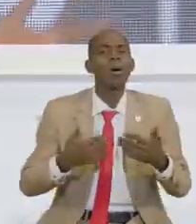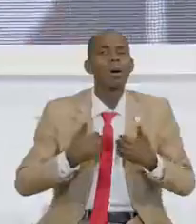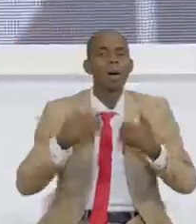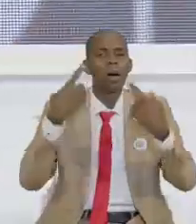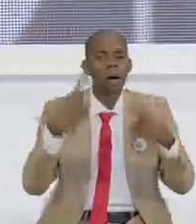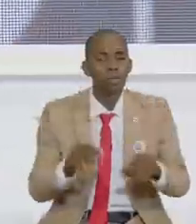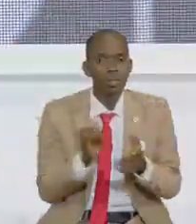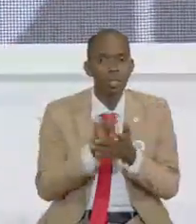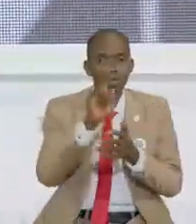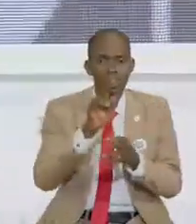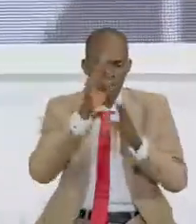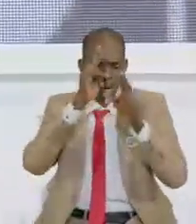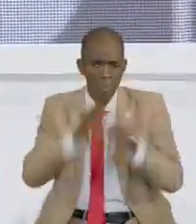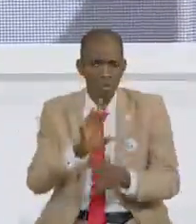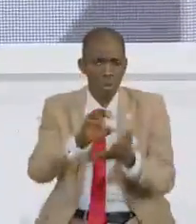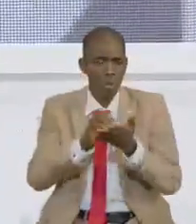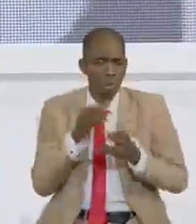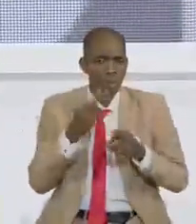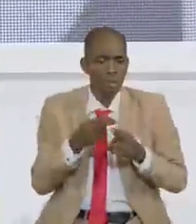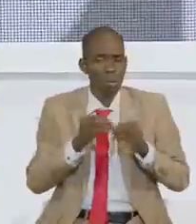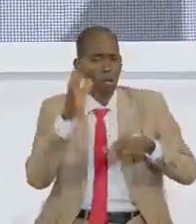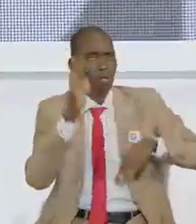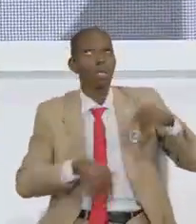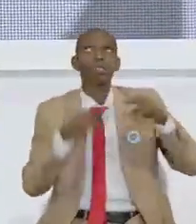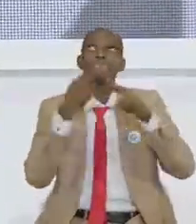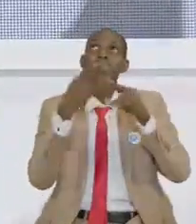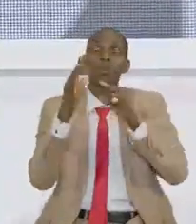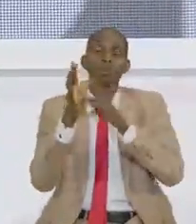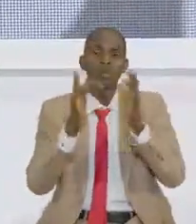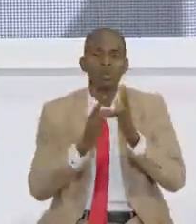value your name more than the name of Jesus?